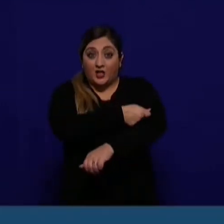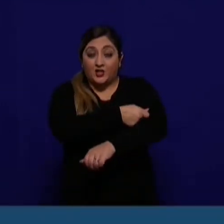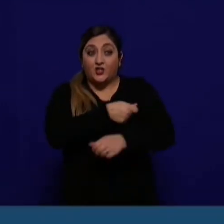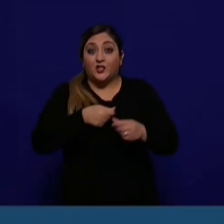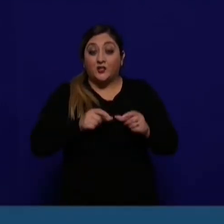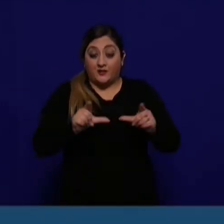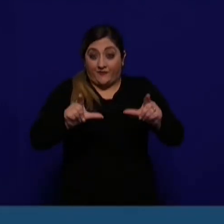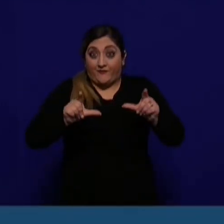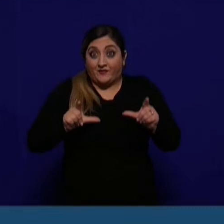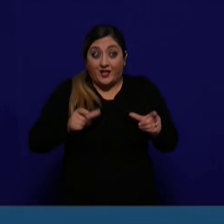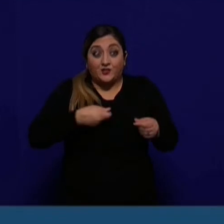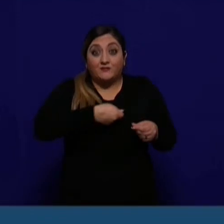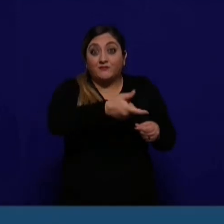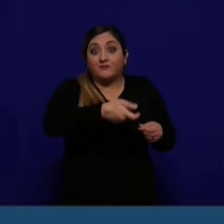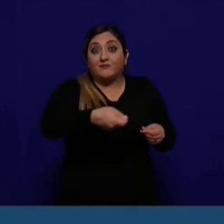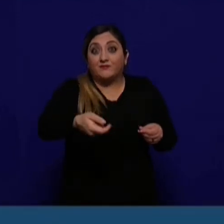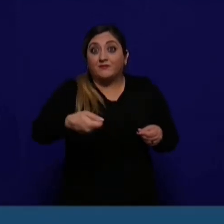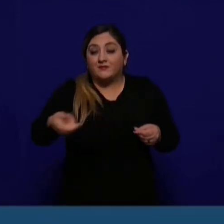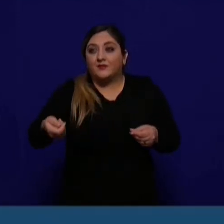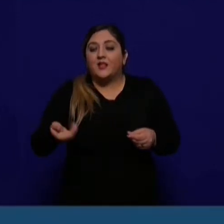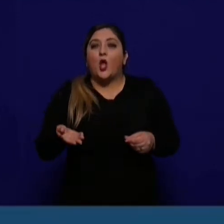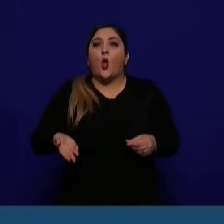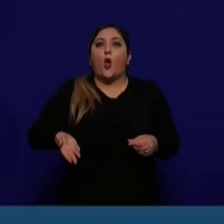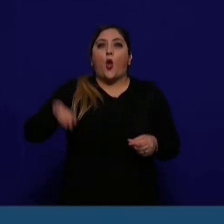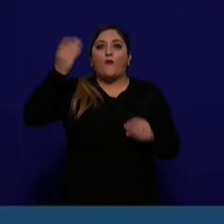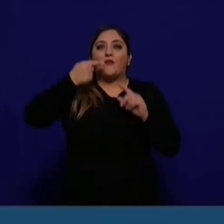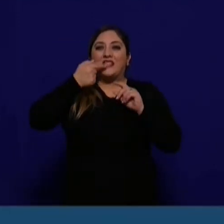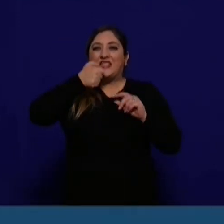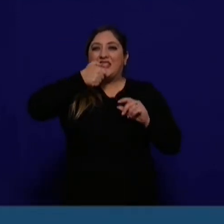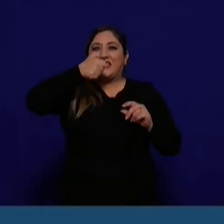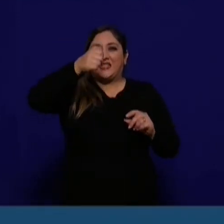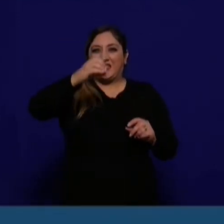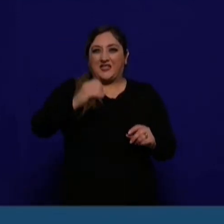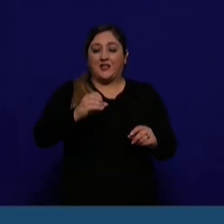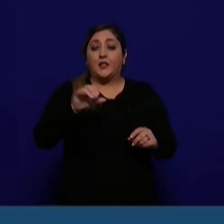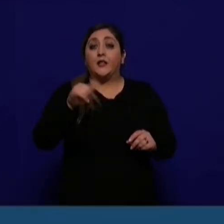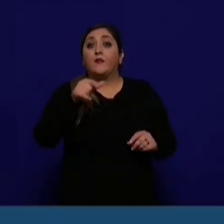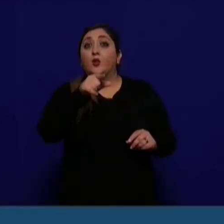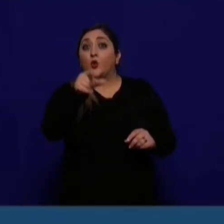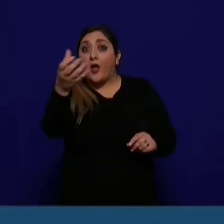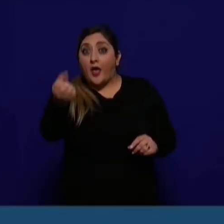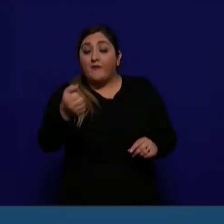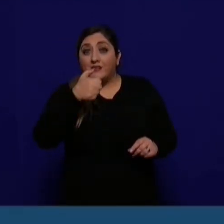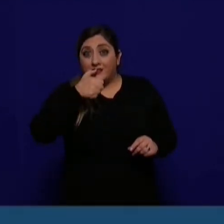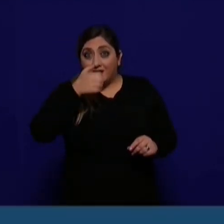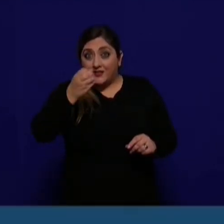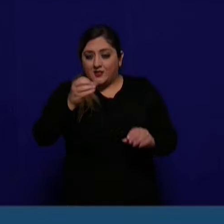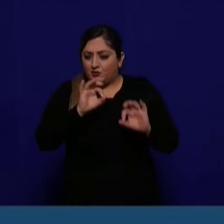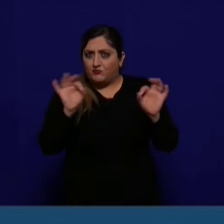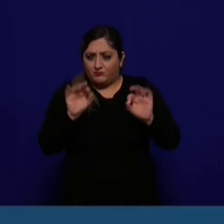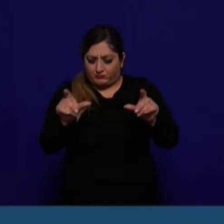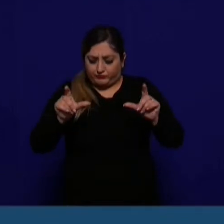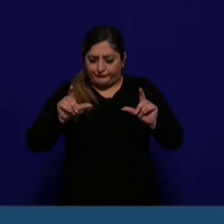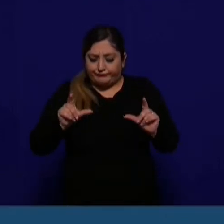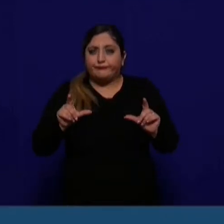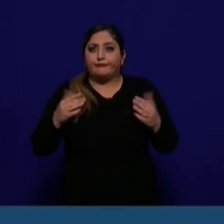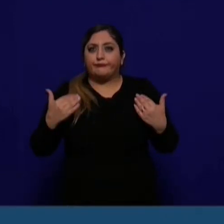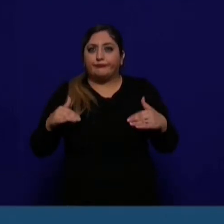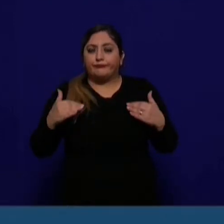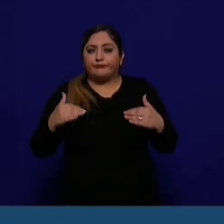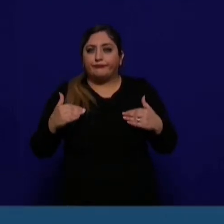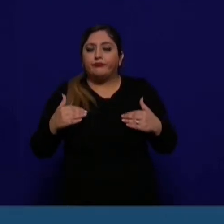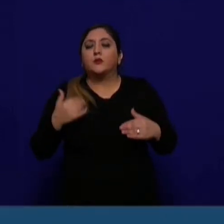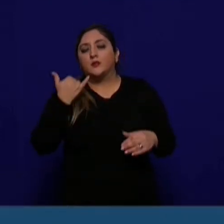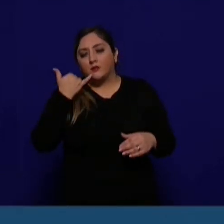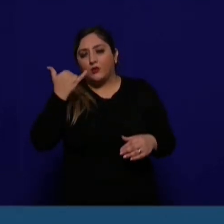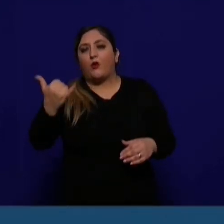invitations for those people who are aged over 60 years of age. So if there is anyone who hasn't received an invitation and is over 60